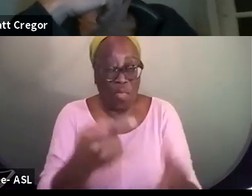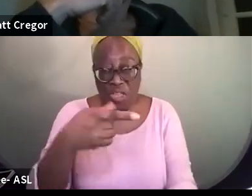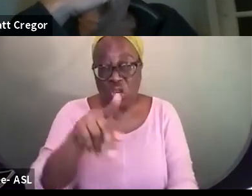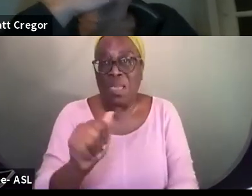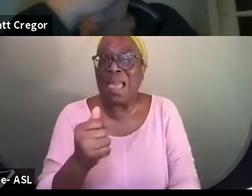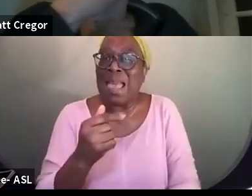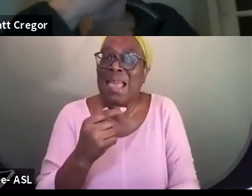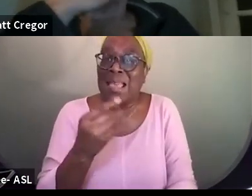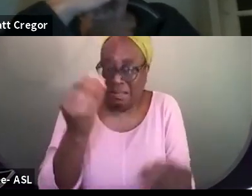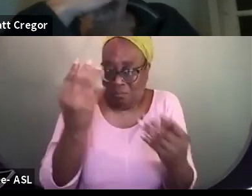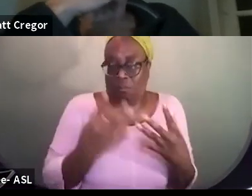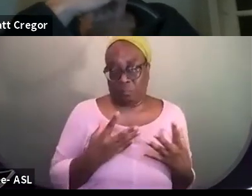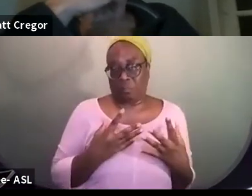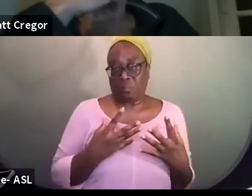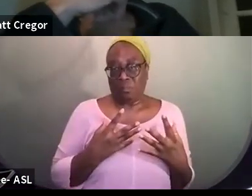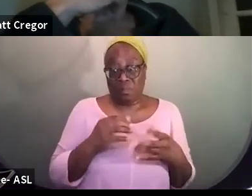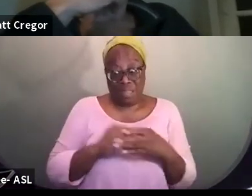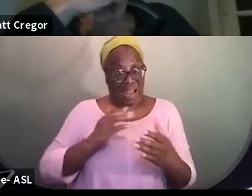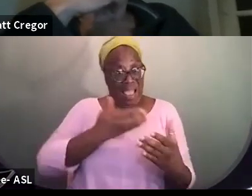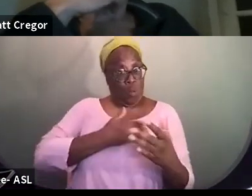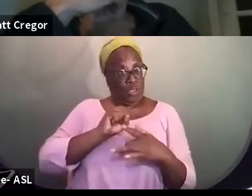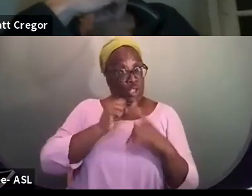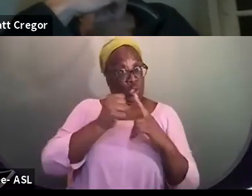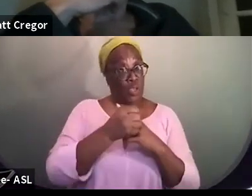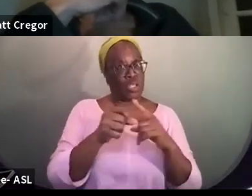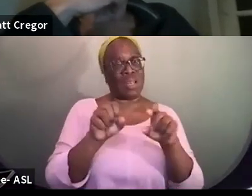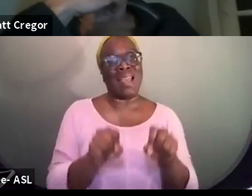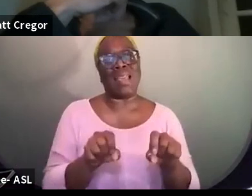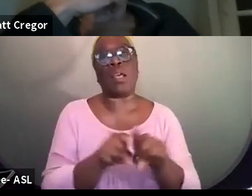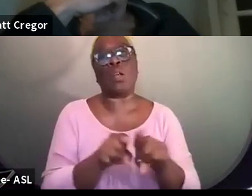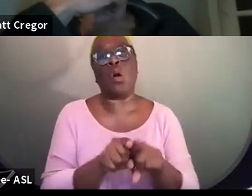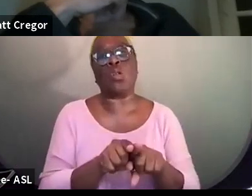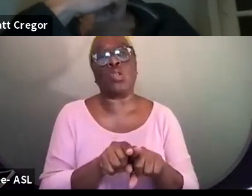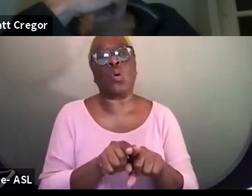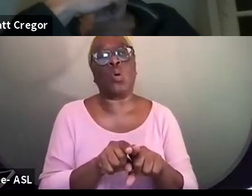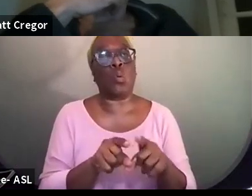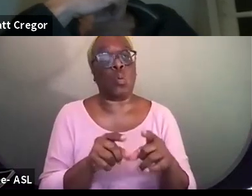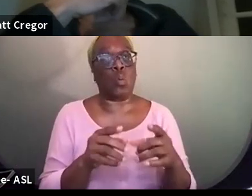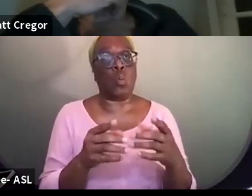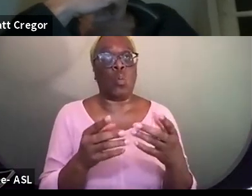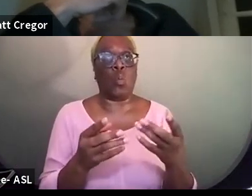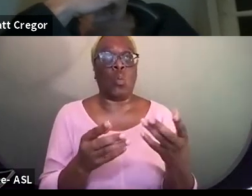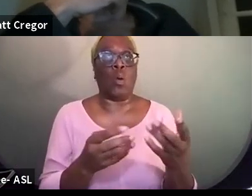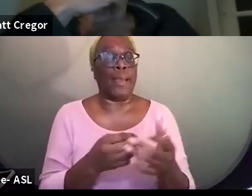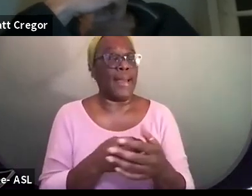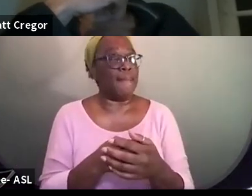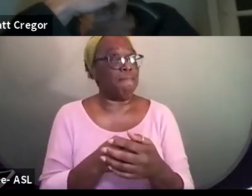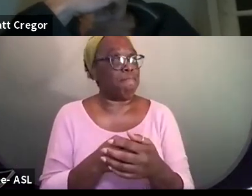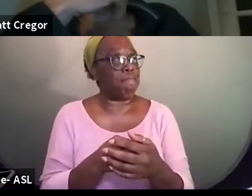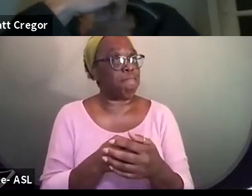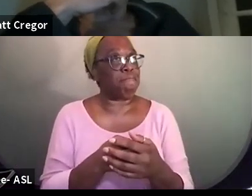in our case, can also serve as a normalizer, given that we have so